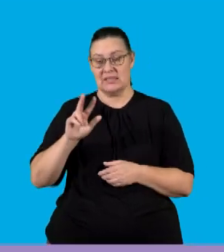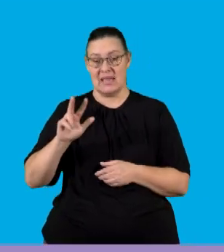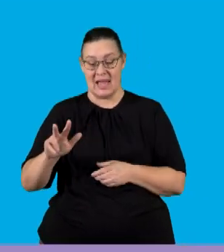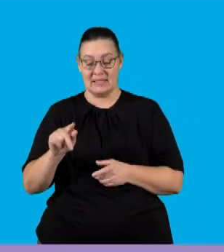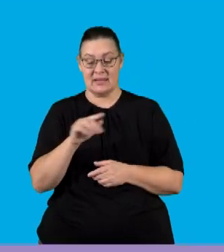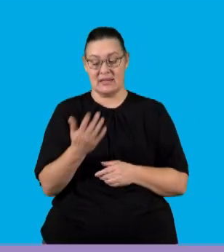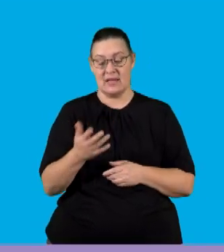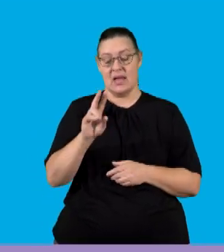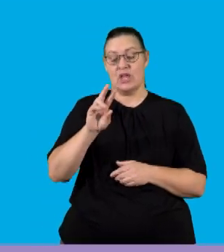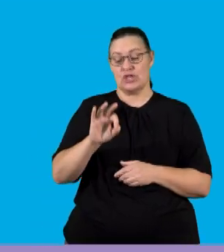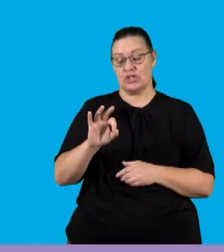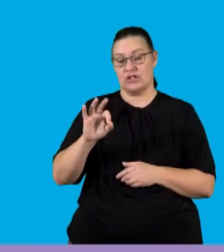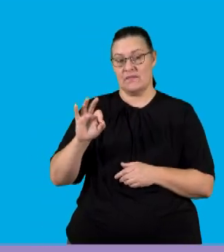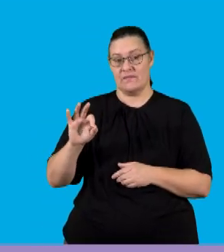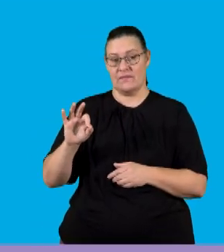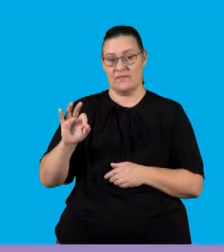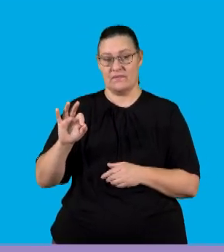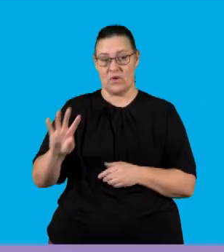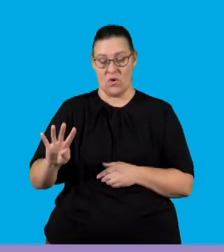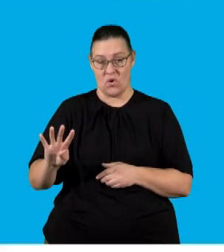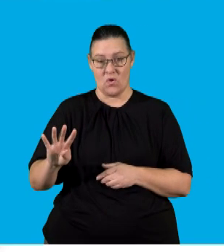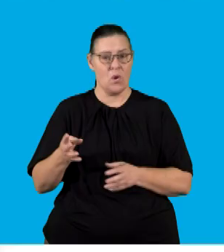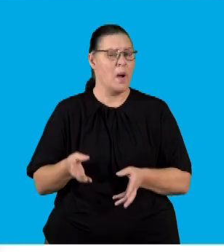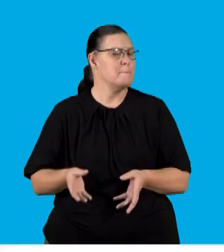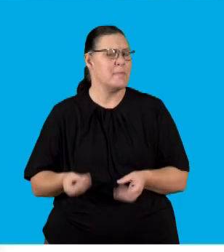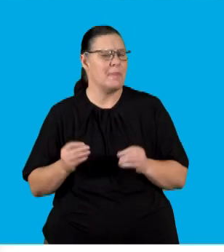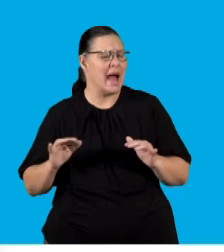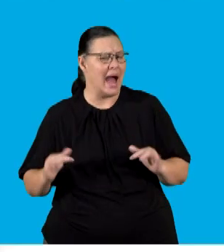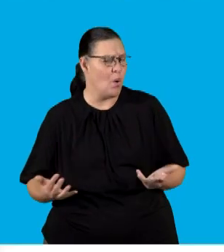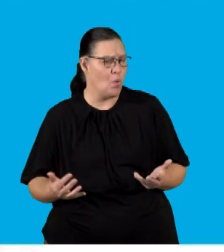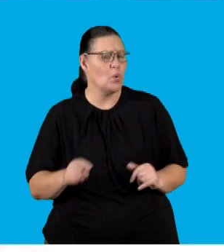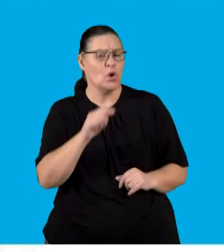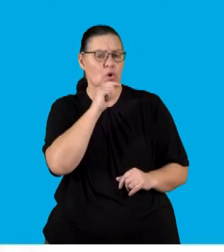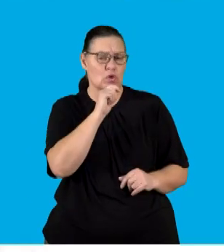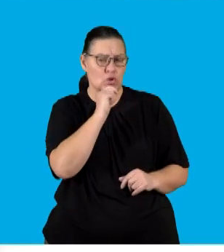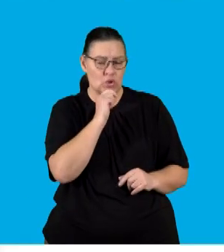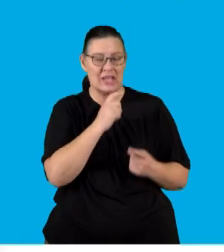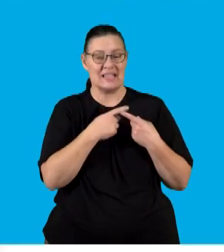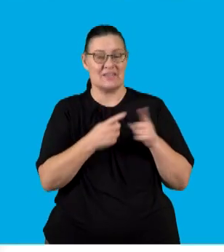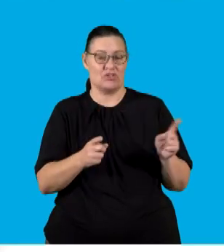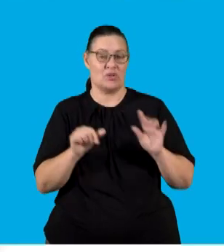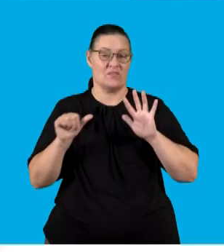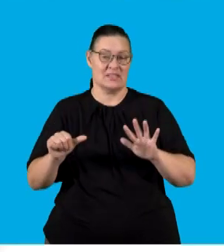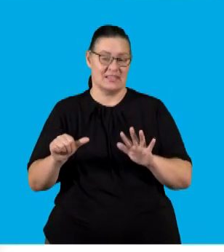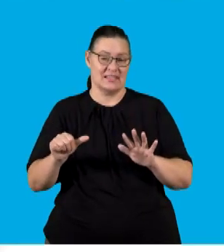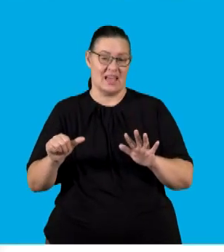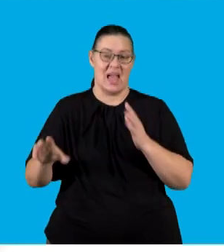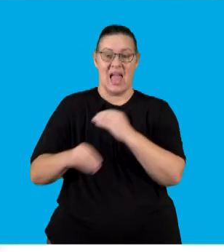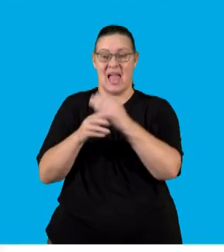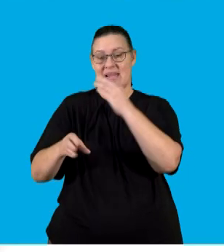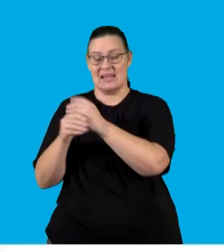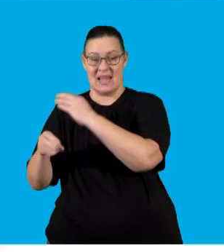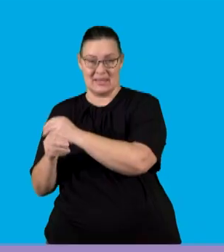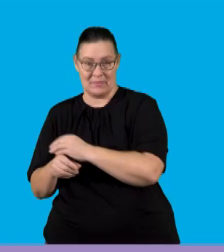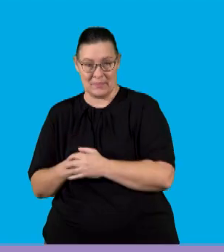28 and 34. We obtained these numbers by using that constant difference of 6 that